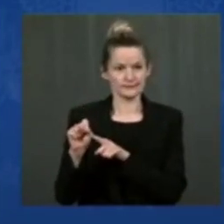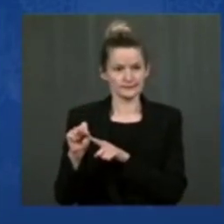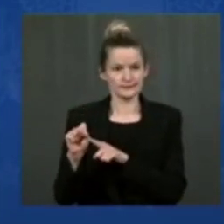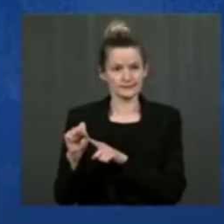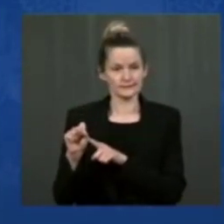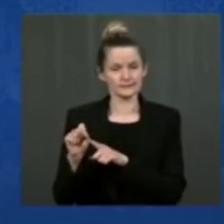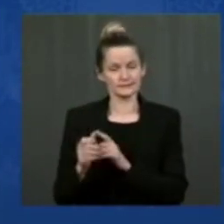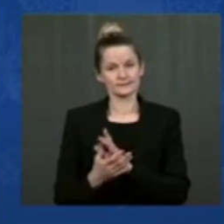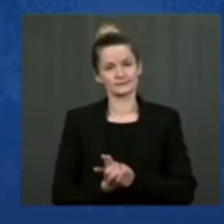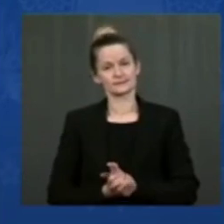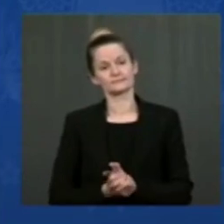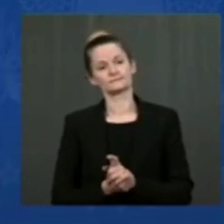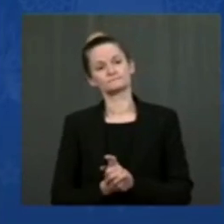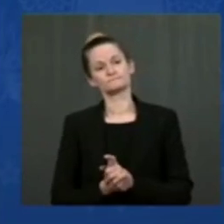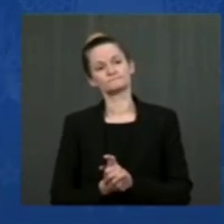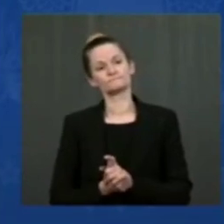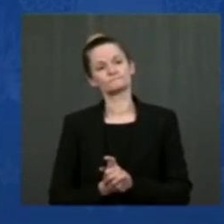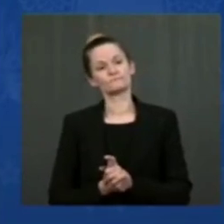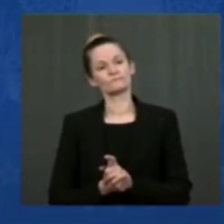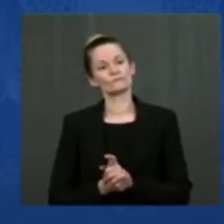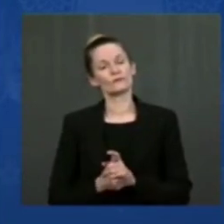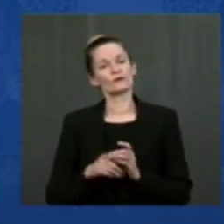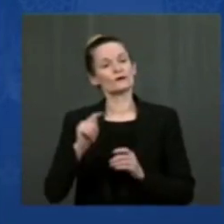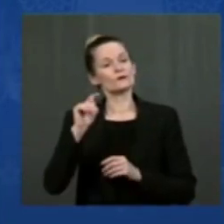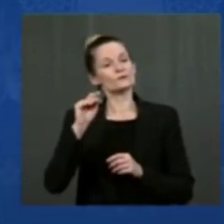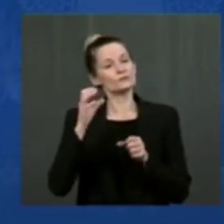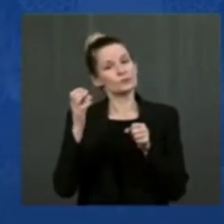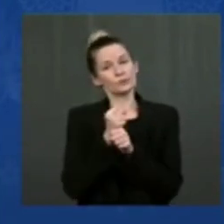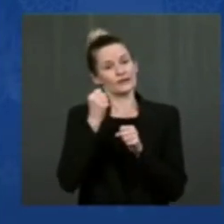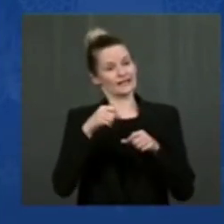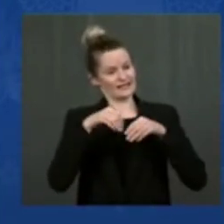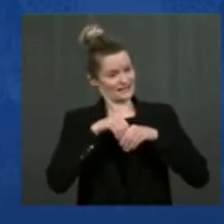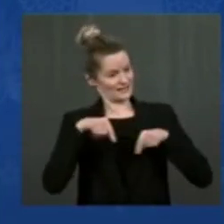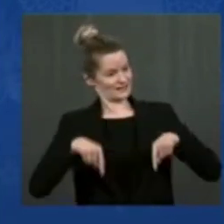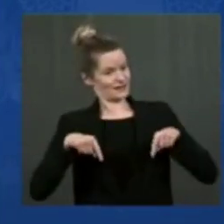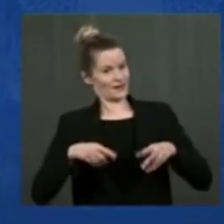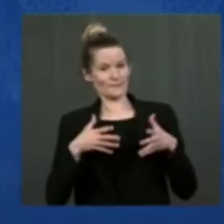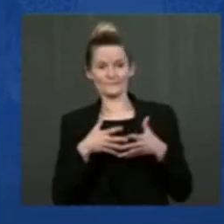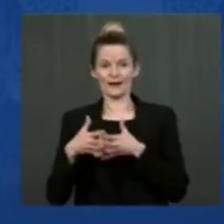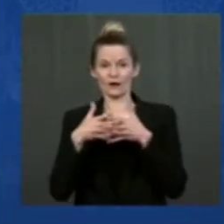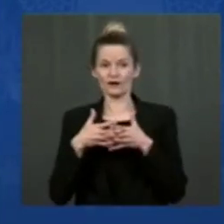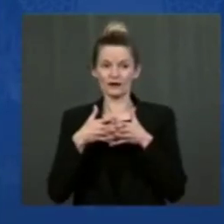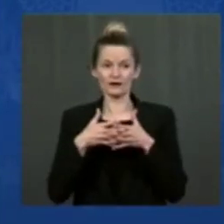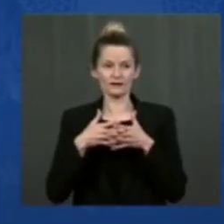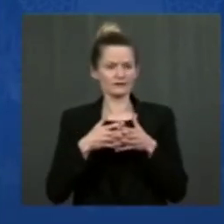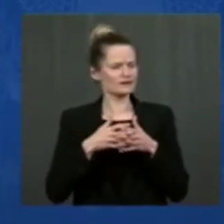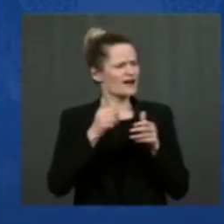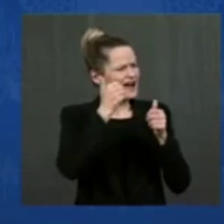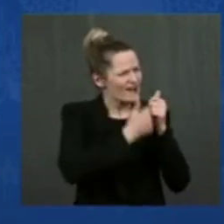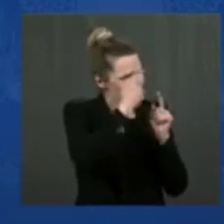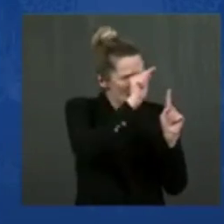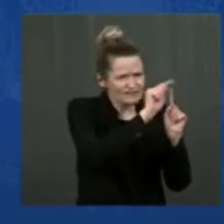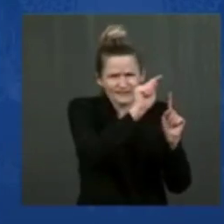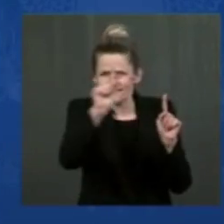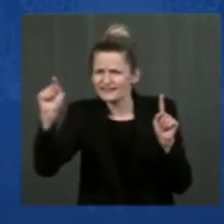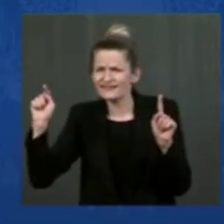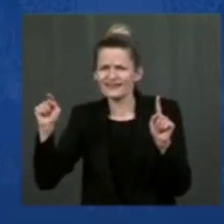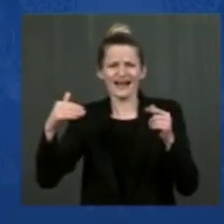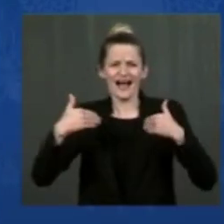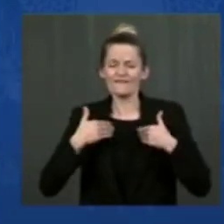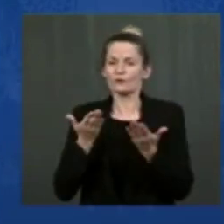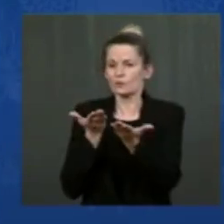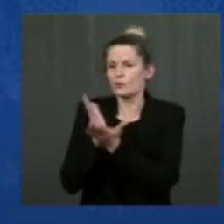To win in America where every working person has the right to a good, sustainable union job. And with it,